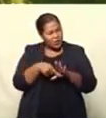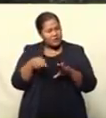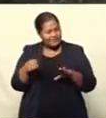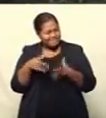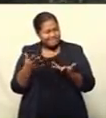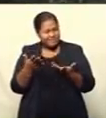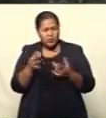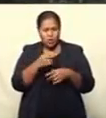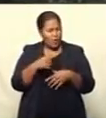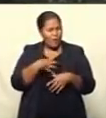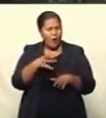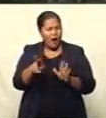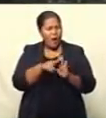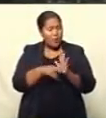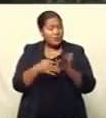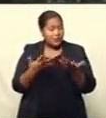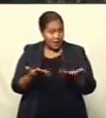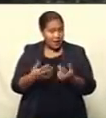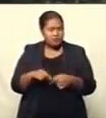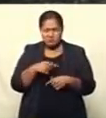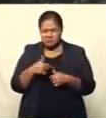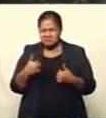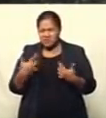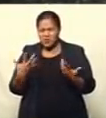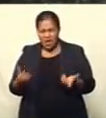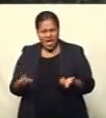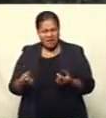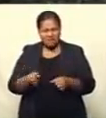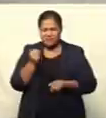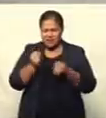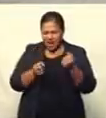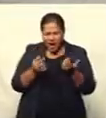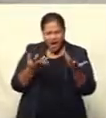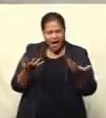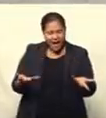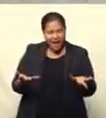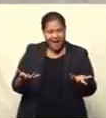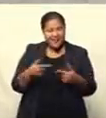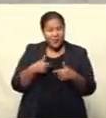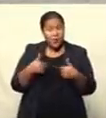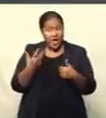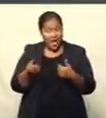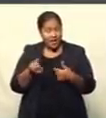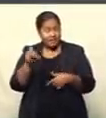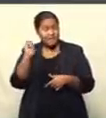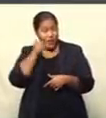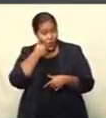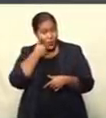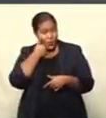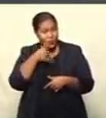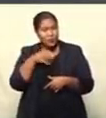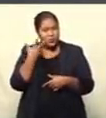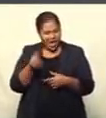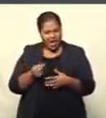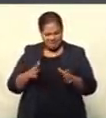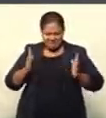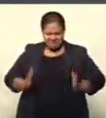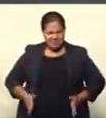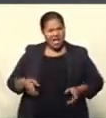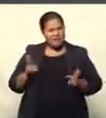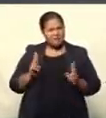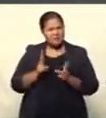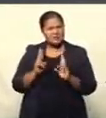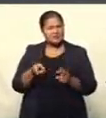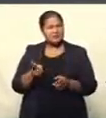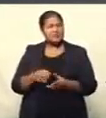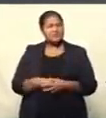a resort anymore. We have a vehicle, we have a mobile phone, we have able bodies, we have land,